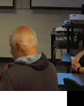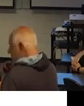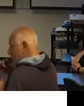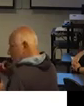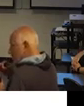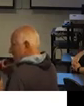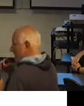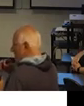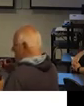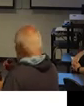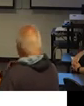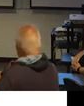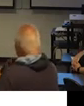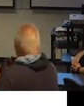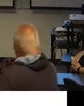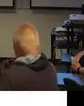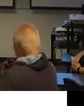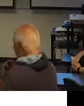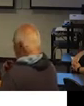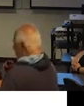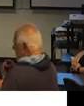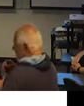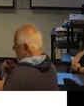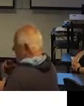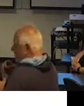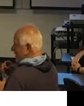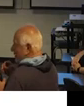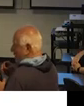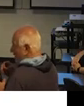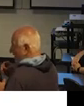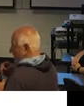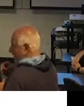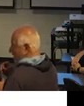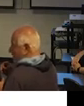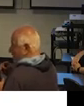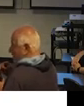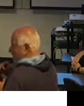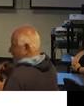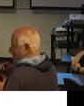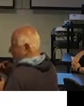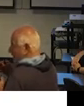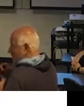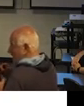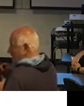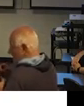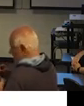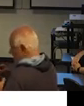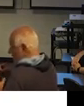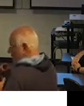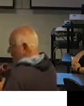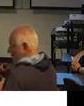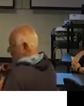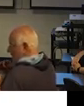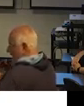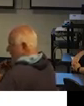The other comment was coming about the people getting worried about what you're going to do to their park. We had folks, and I was actually